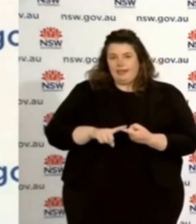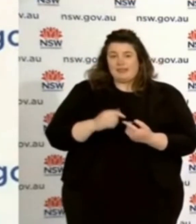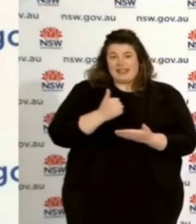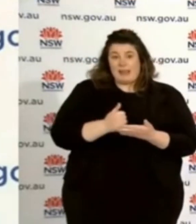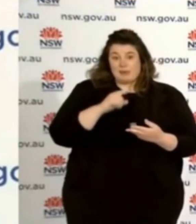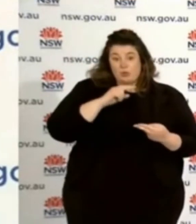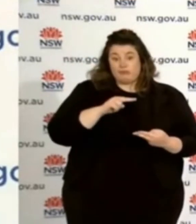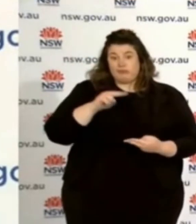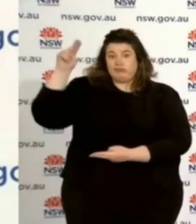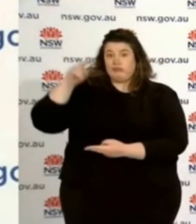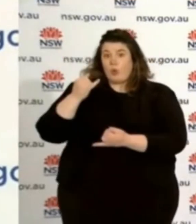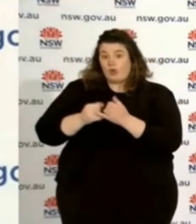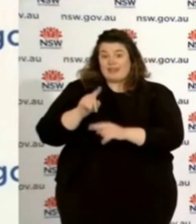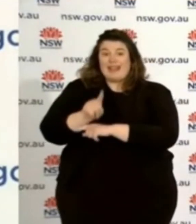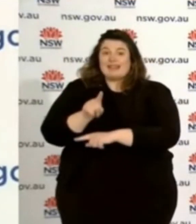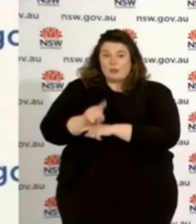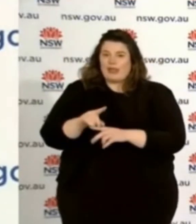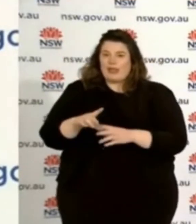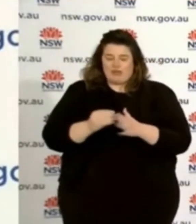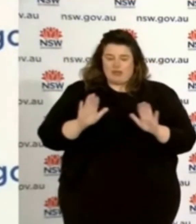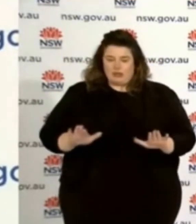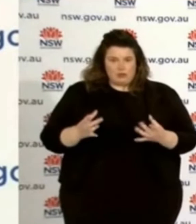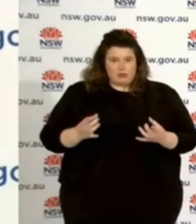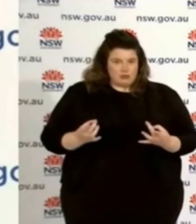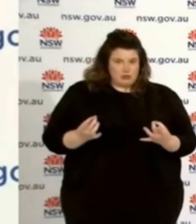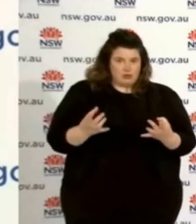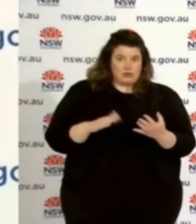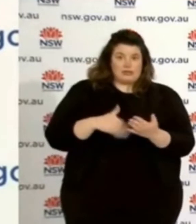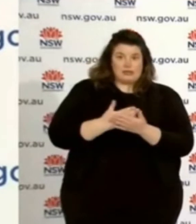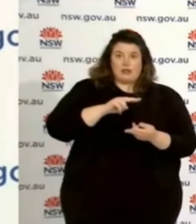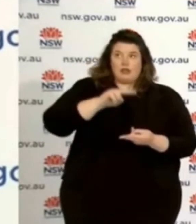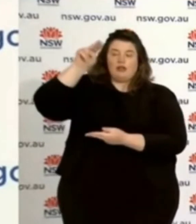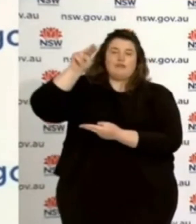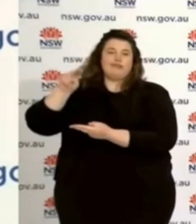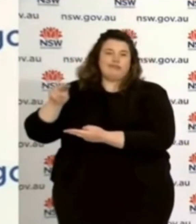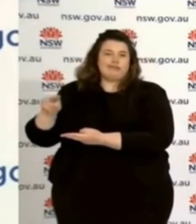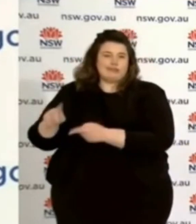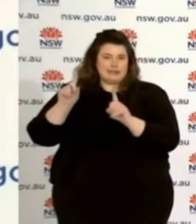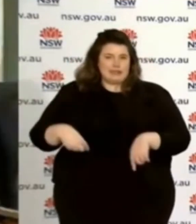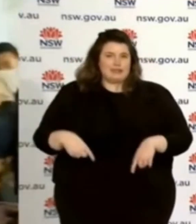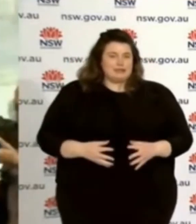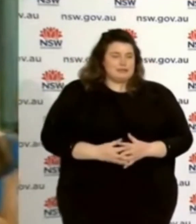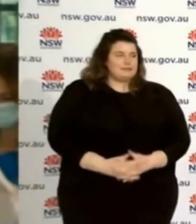case numbers are likely to peak next week, she'd want everything to be in place until we get over the hump.